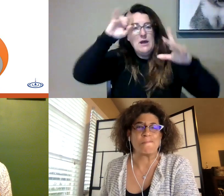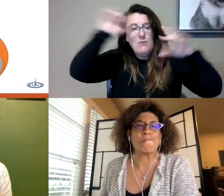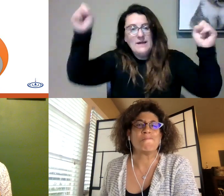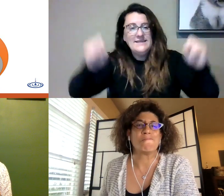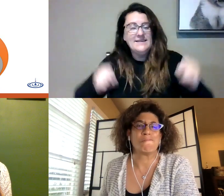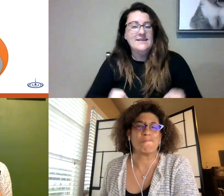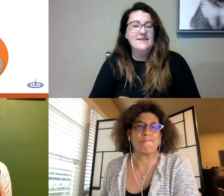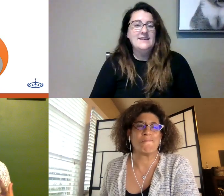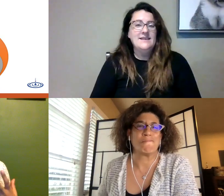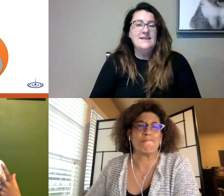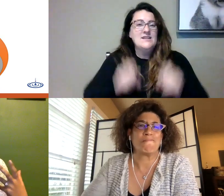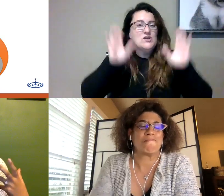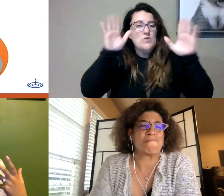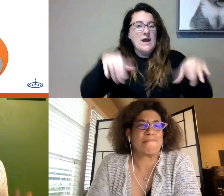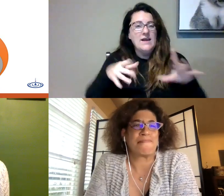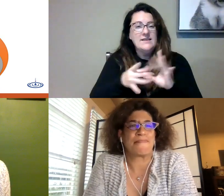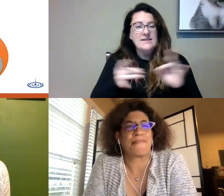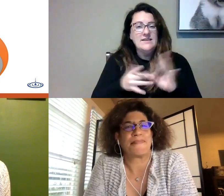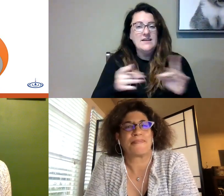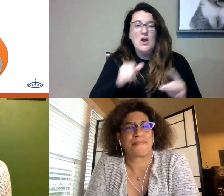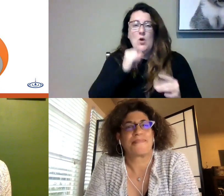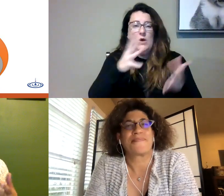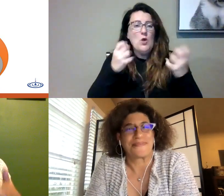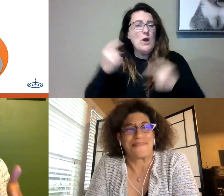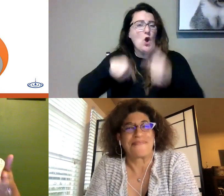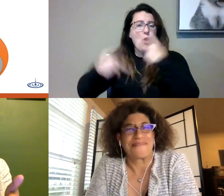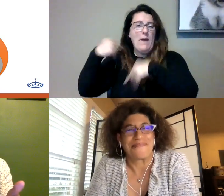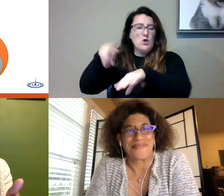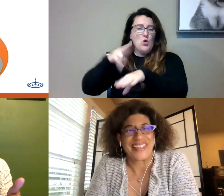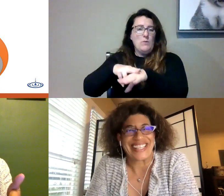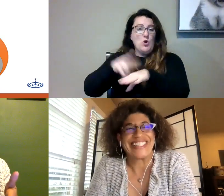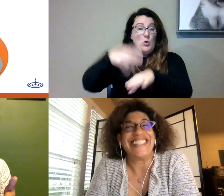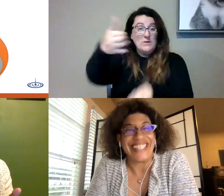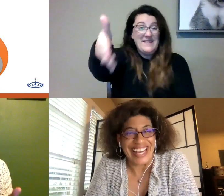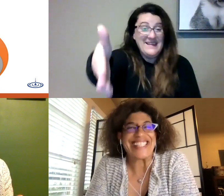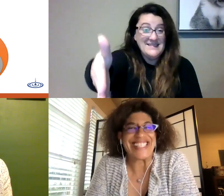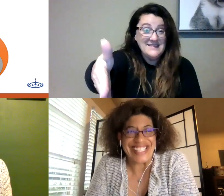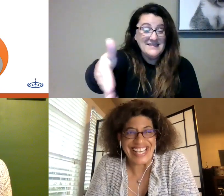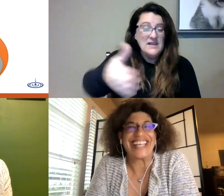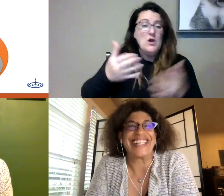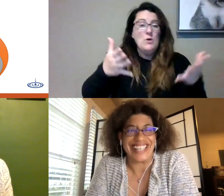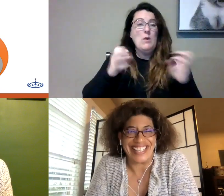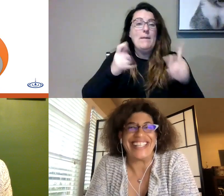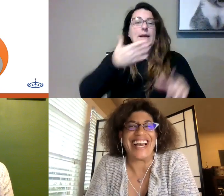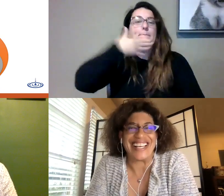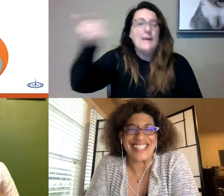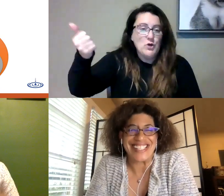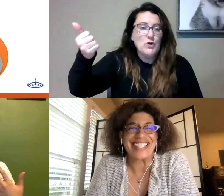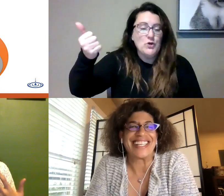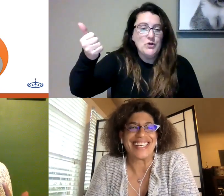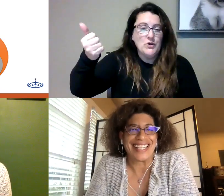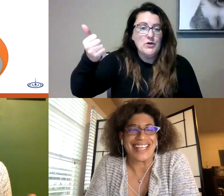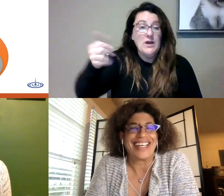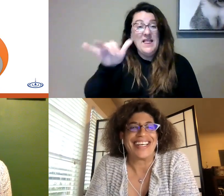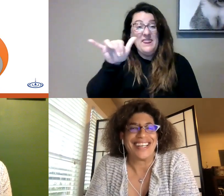been a great saying where folks are saying, we don't want to go back to normal because normal is this, right? We want to get back to better. And I think that